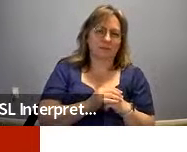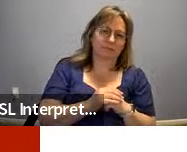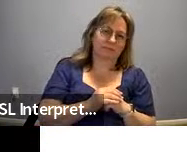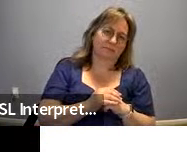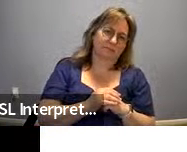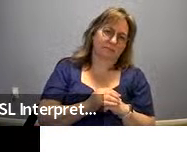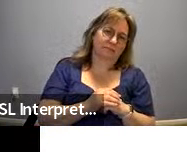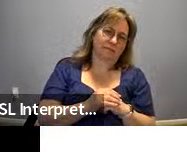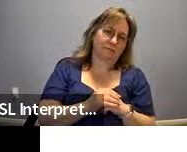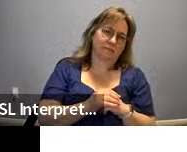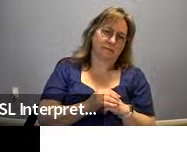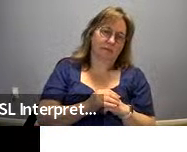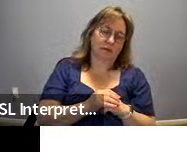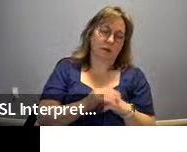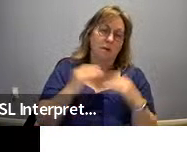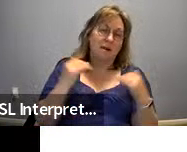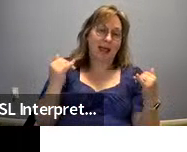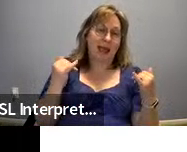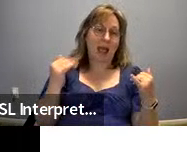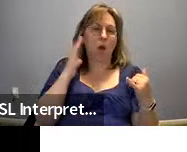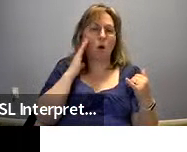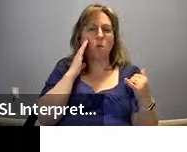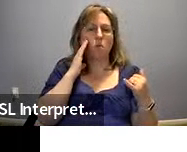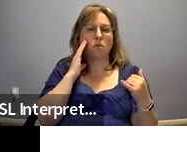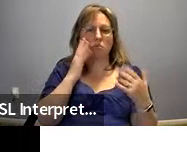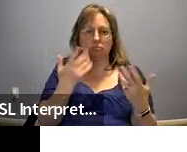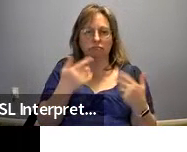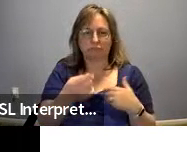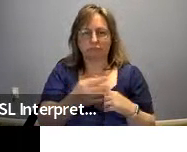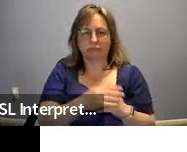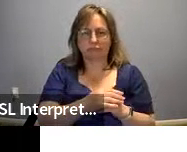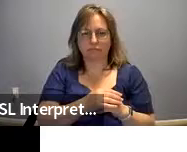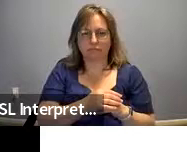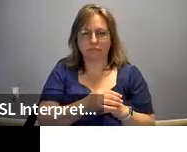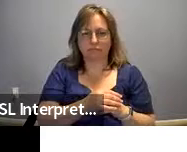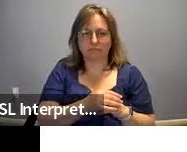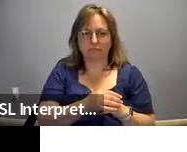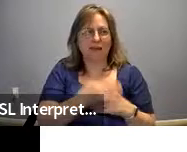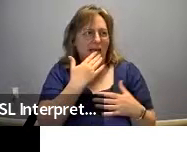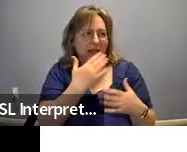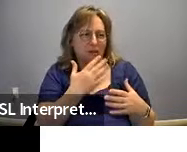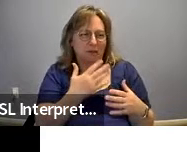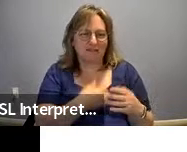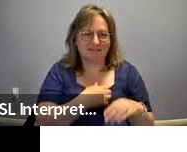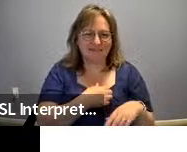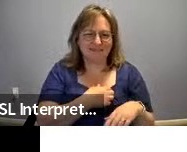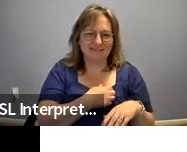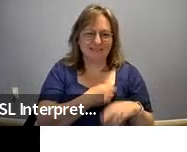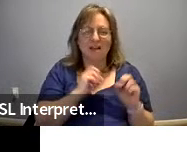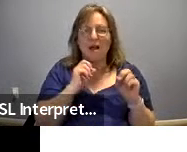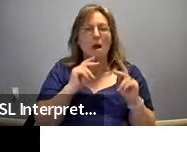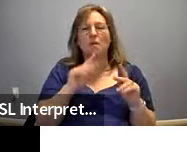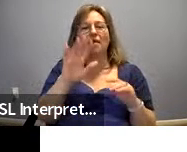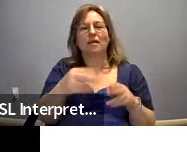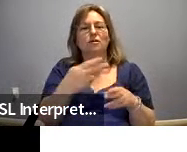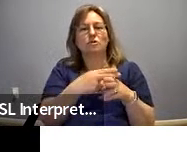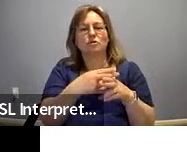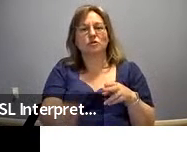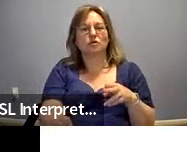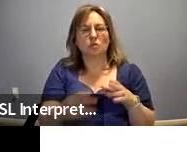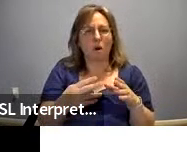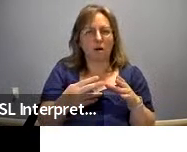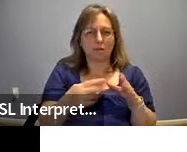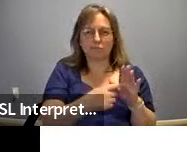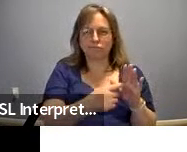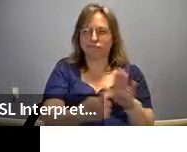to In the this next video, slide. we'll discuss navigating the Seesaw. Thank you. So that's a brief tour of the two